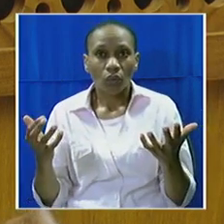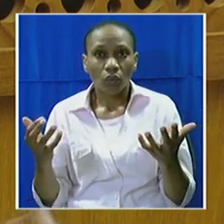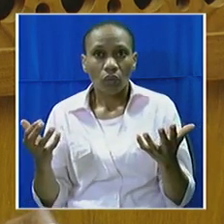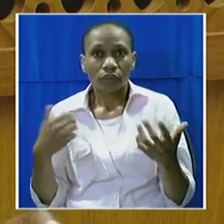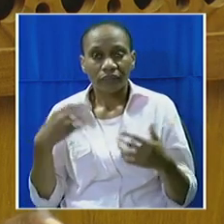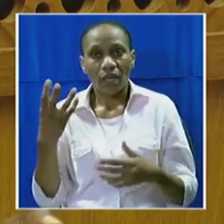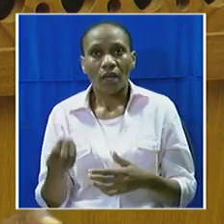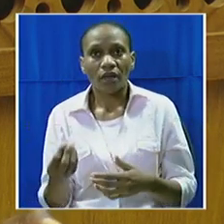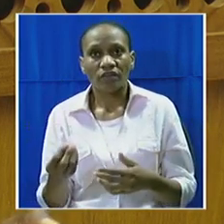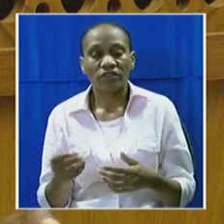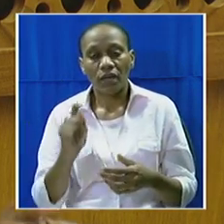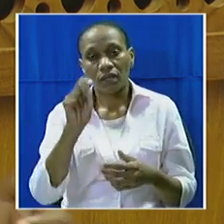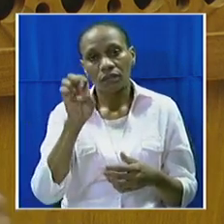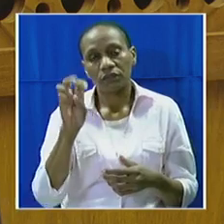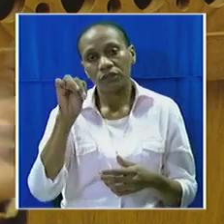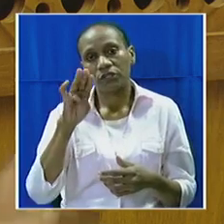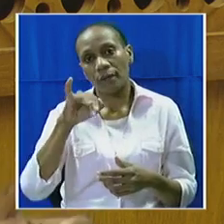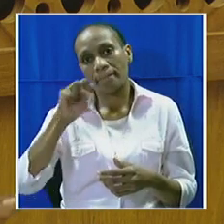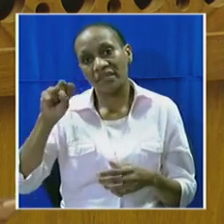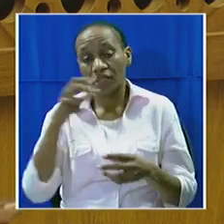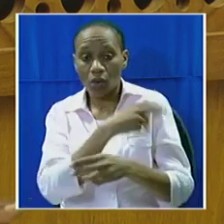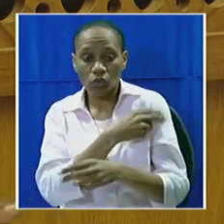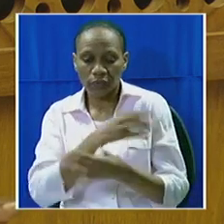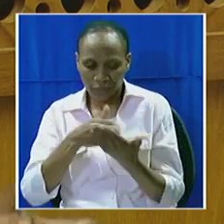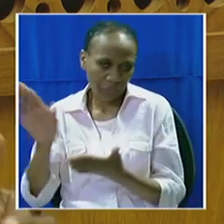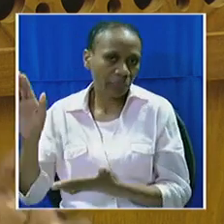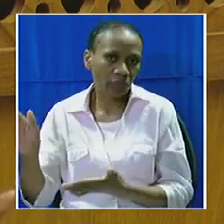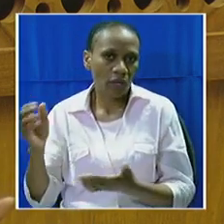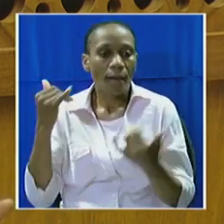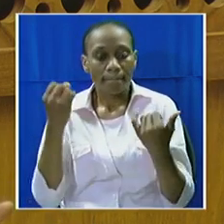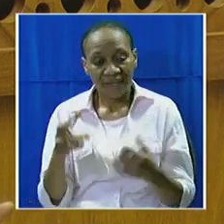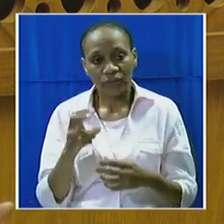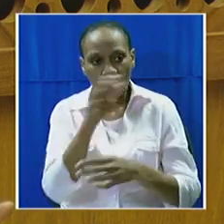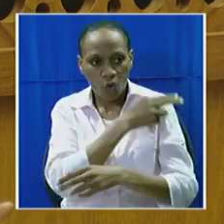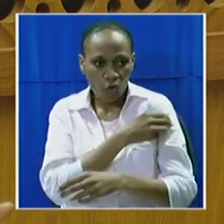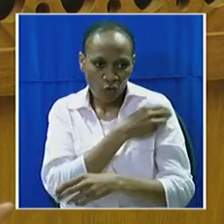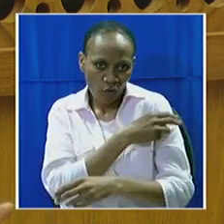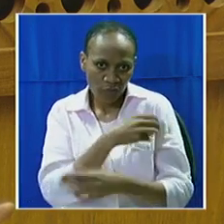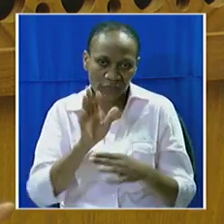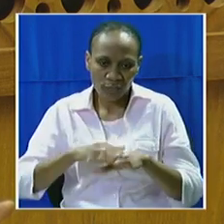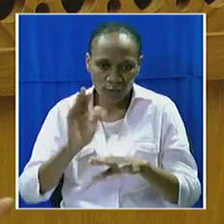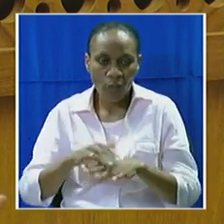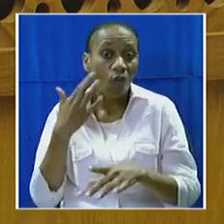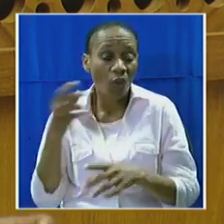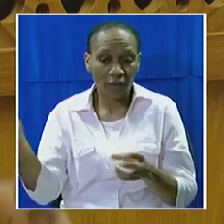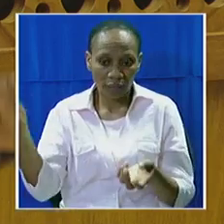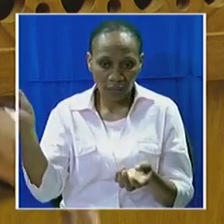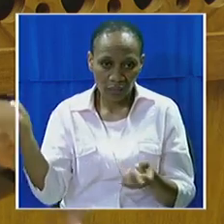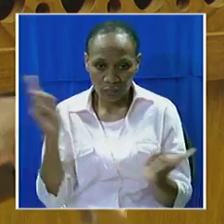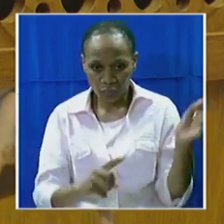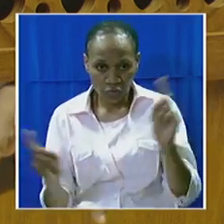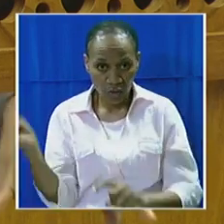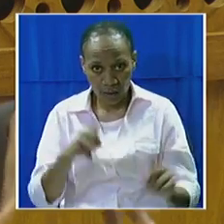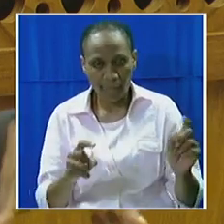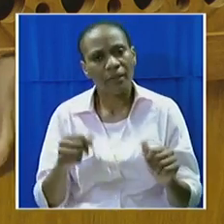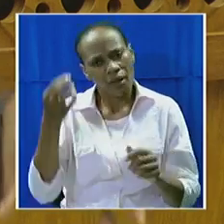have removed Tembisa out of those. We will actually be increasing the numbers as we prepare for more patients to come in. So we are